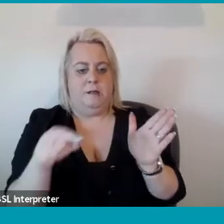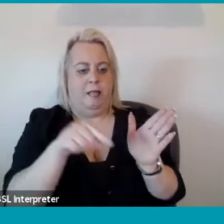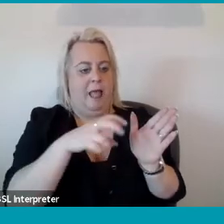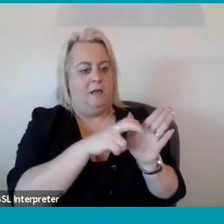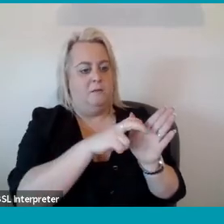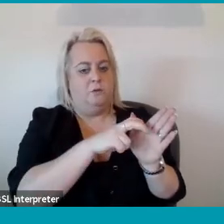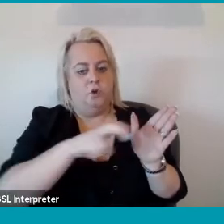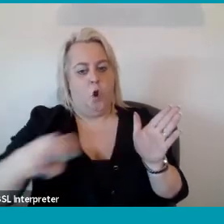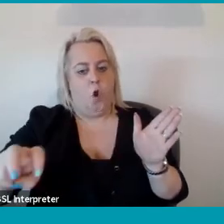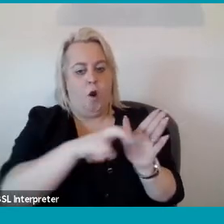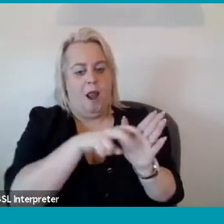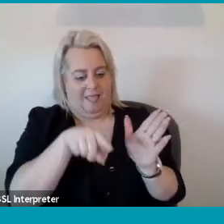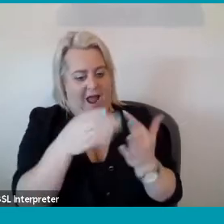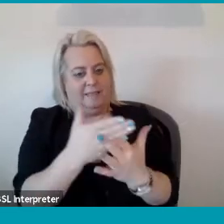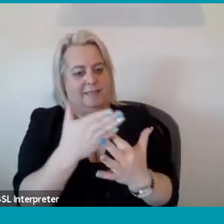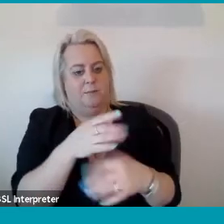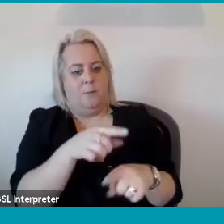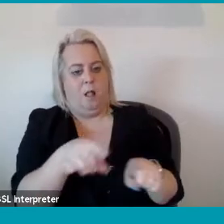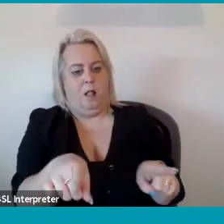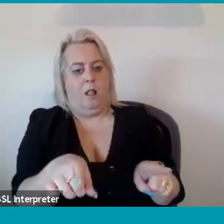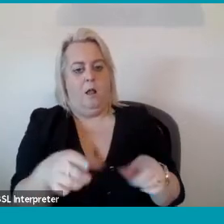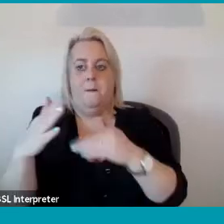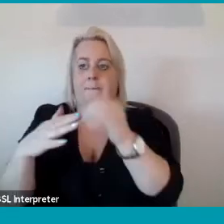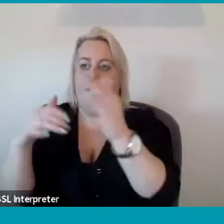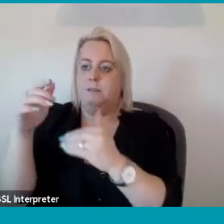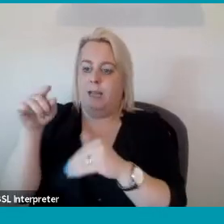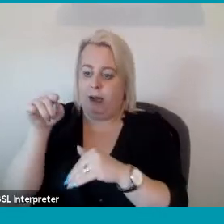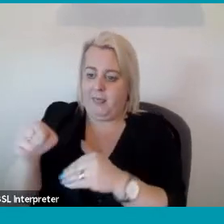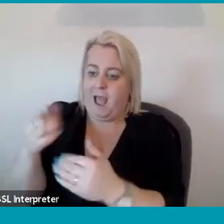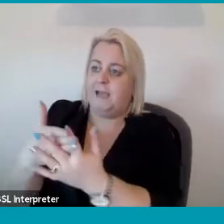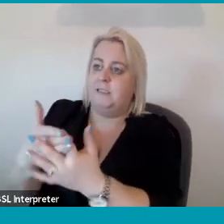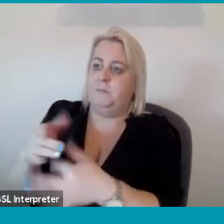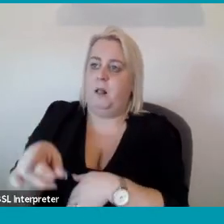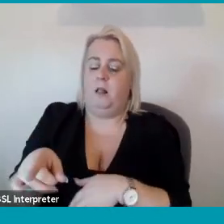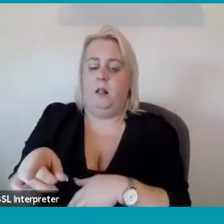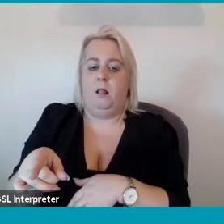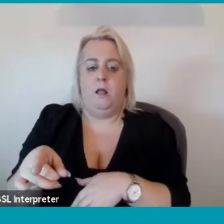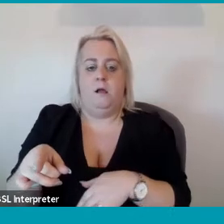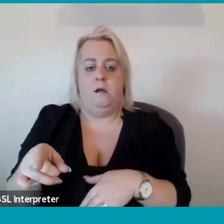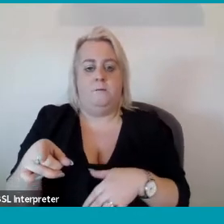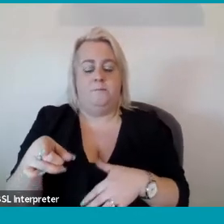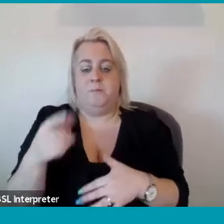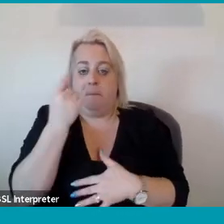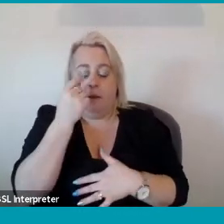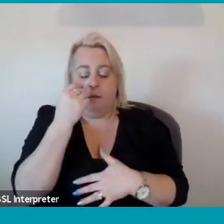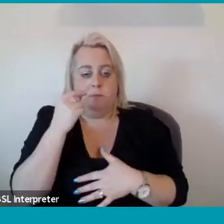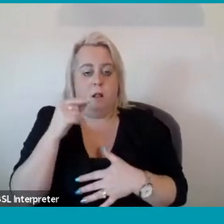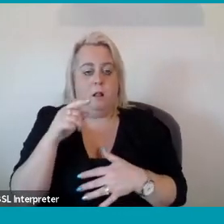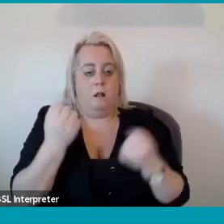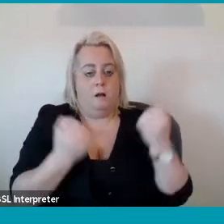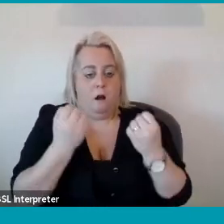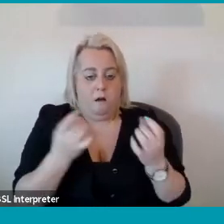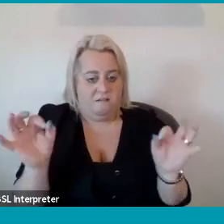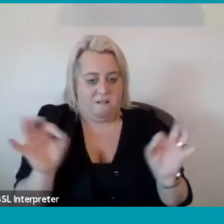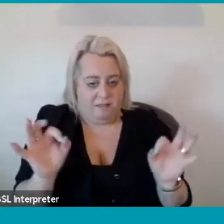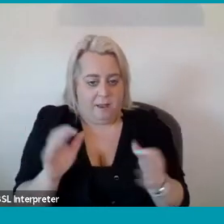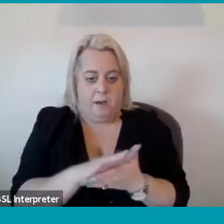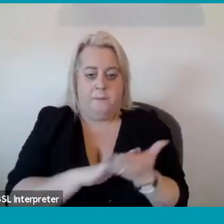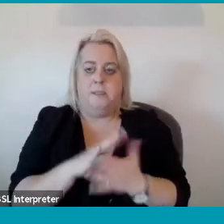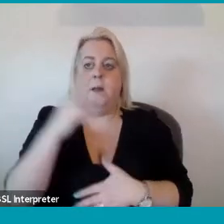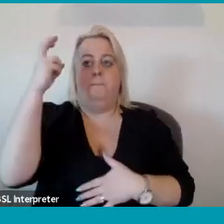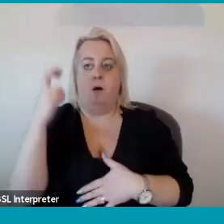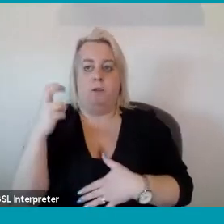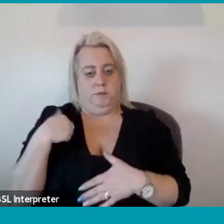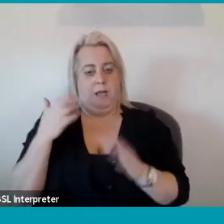I be able to get in the building? Is it accessible? Or if I'm going on public transport, how do I know